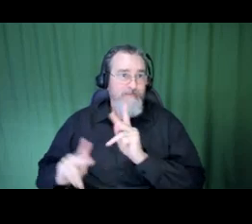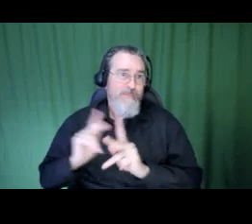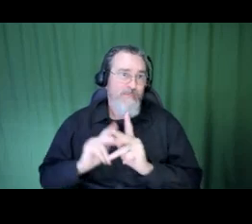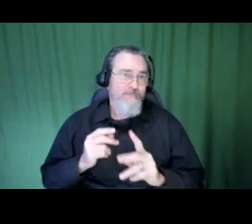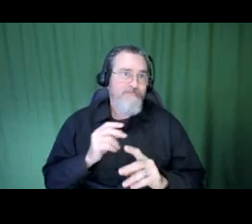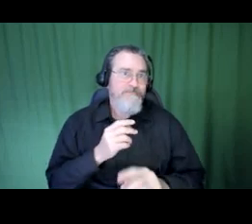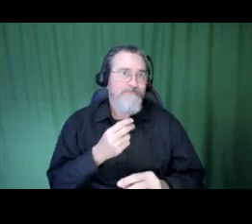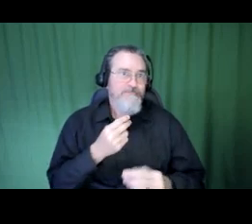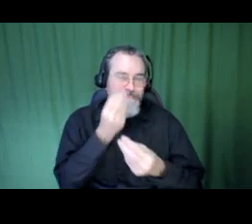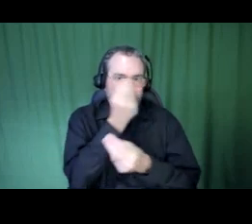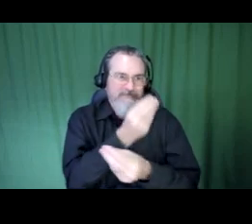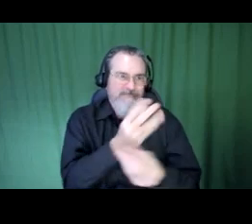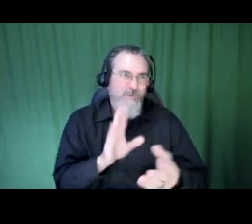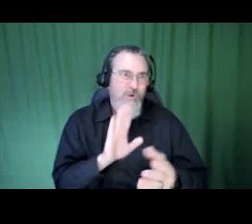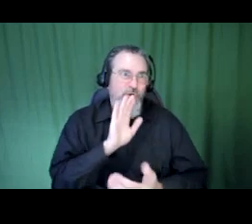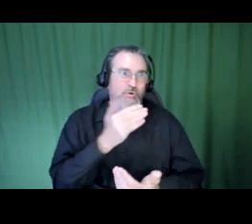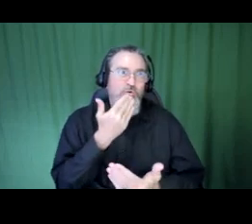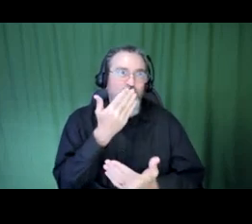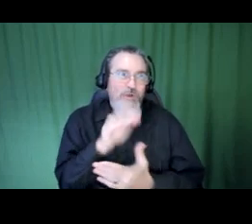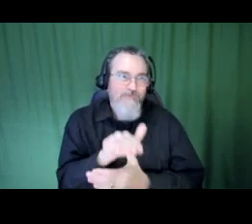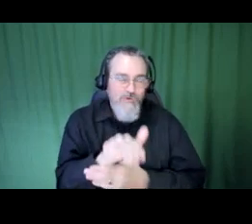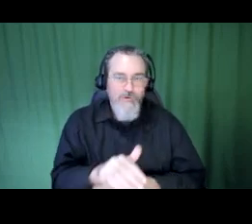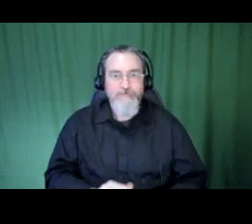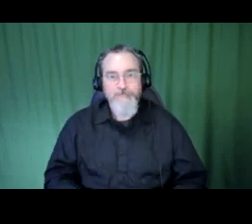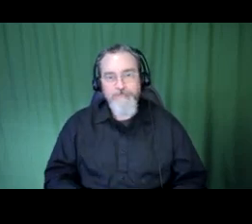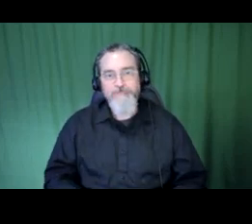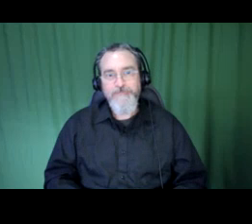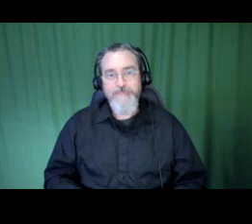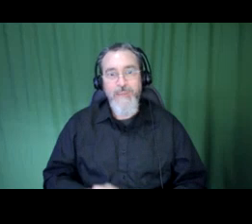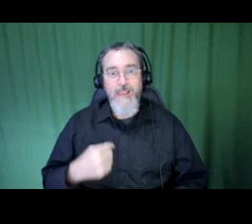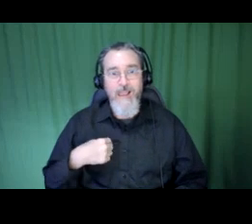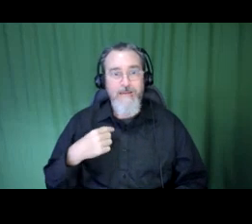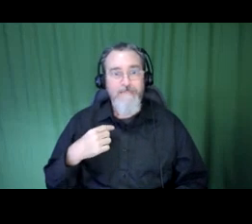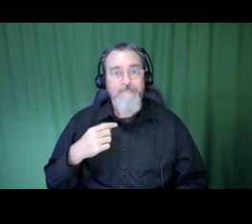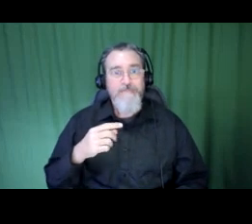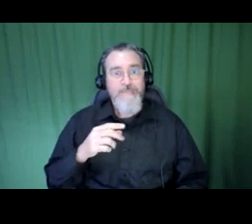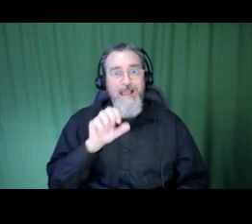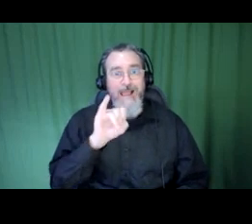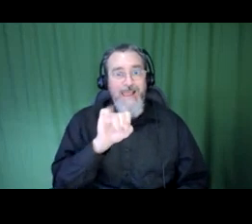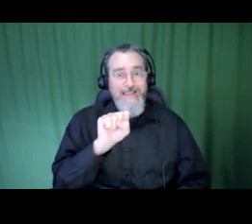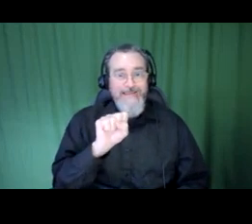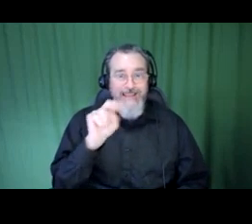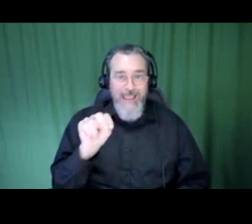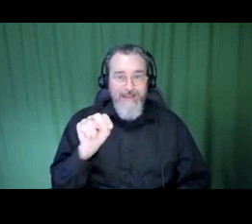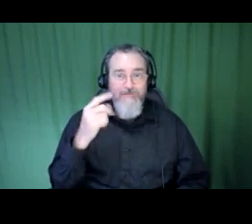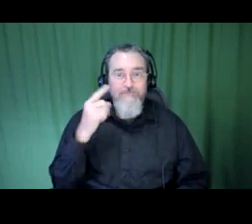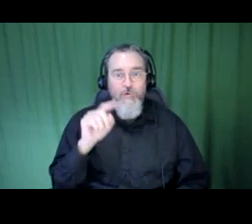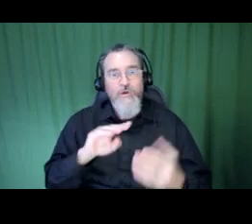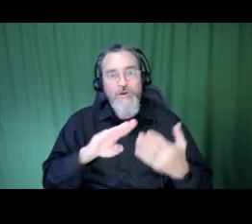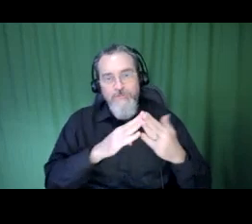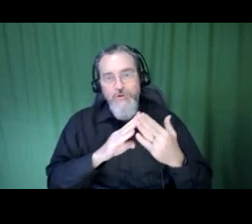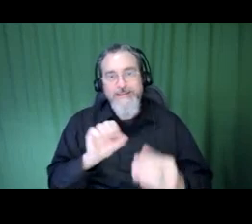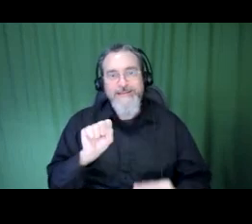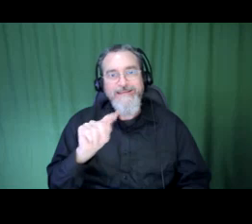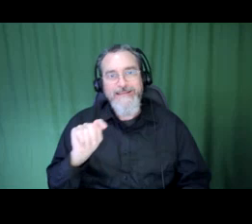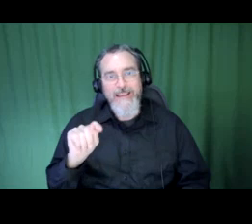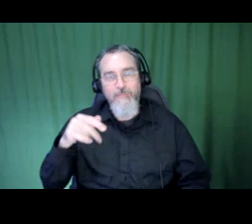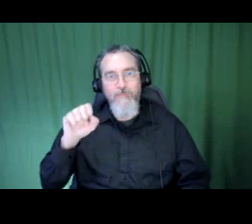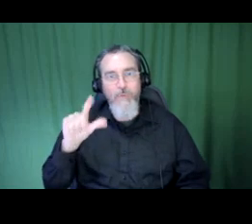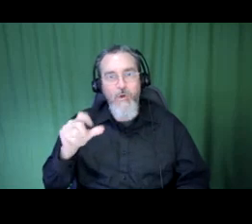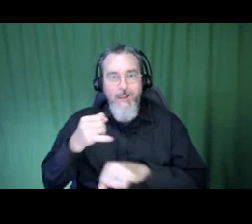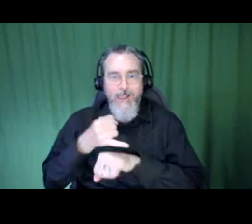Ladd. I'm the program director for the Indigenous Sentinels Network, or ISN, at the Aleut community of St. Paul Islands tribal government. I'm not originally